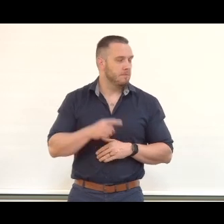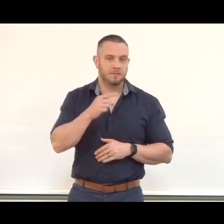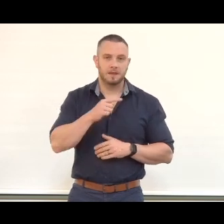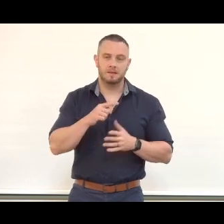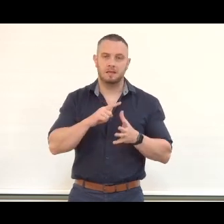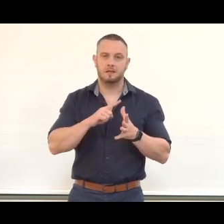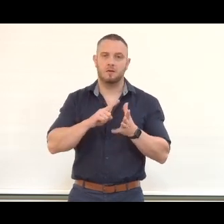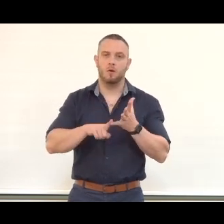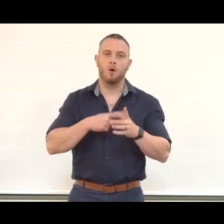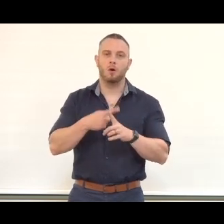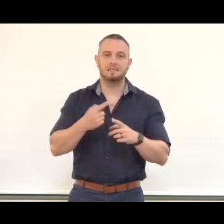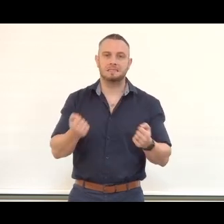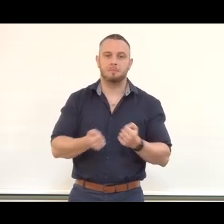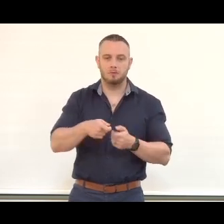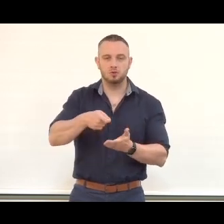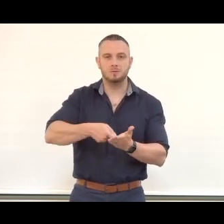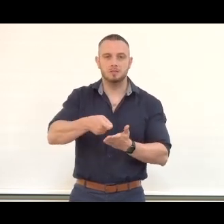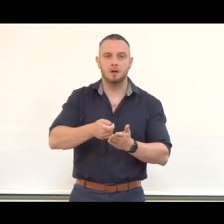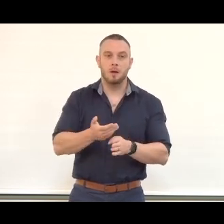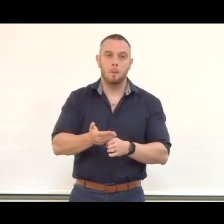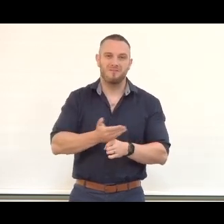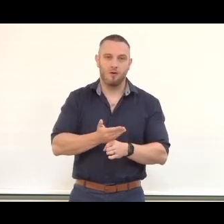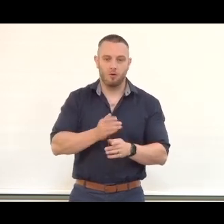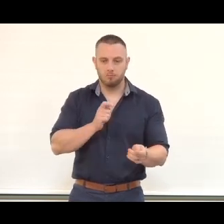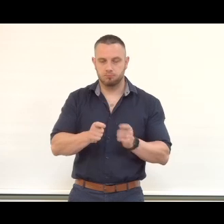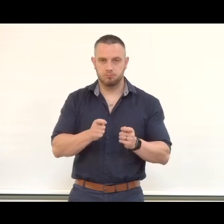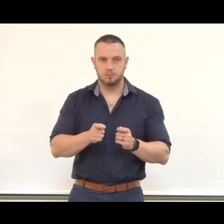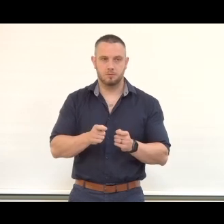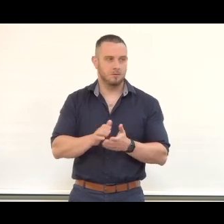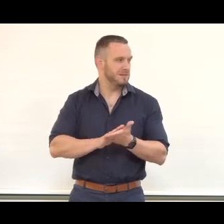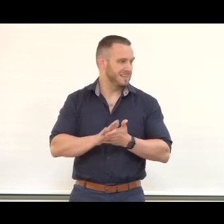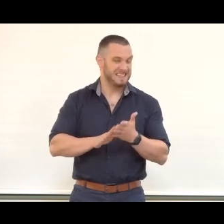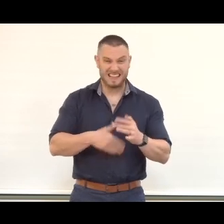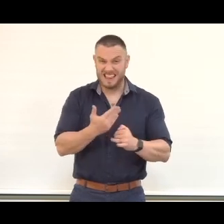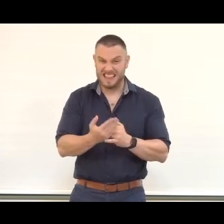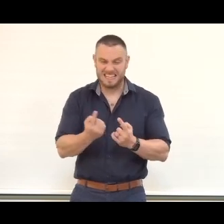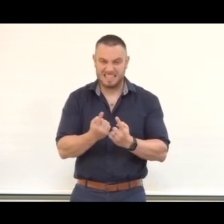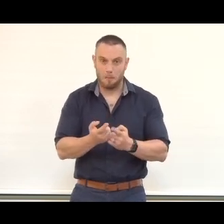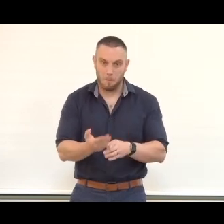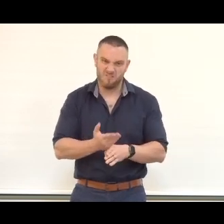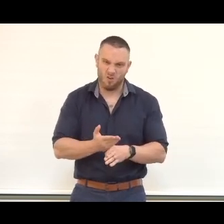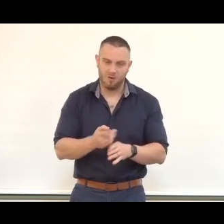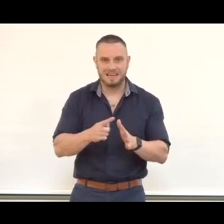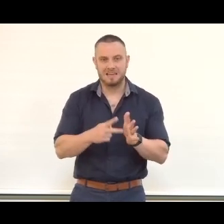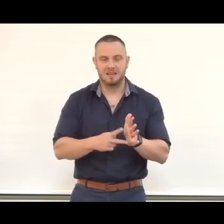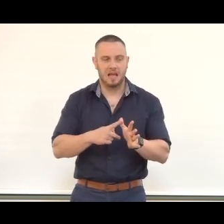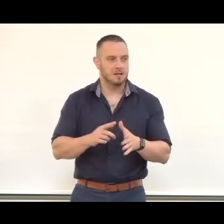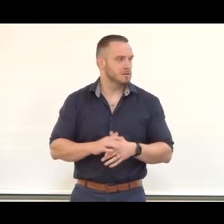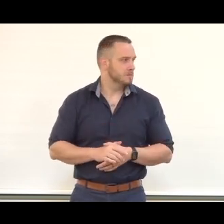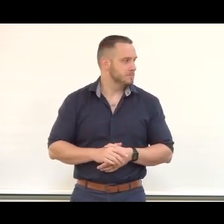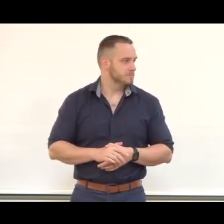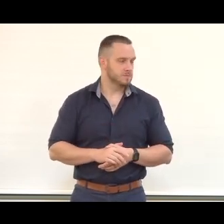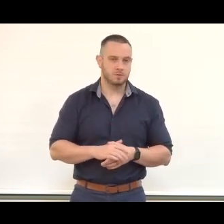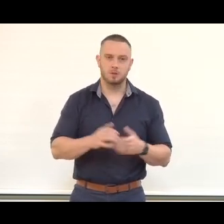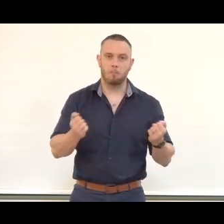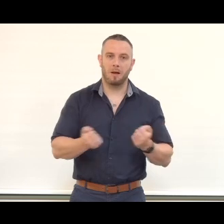auxiliary power switch momentarily before being switched to internal power. So that's like one of the last steps before they go for EVAs. Like we switch